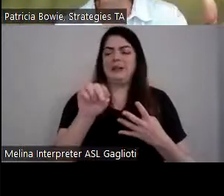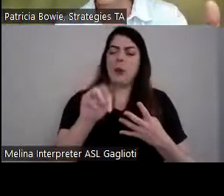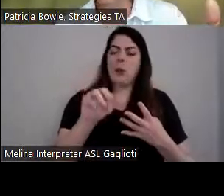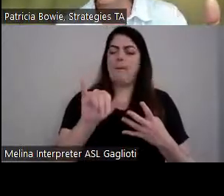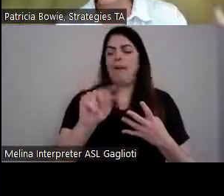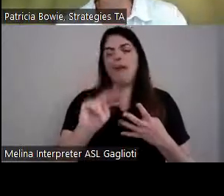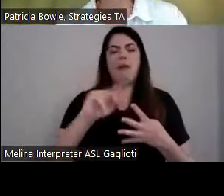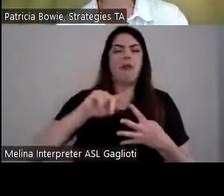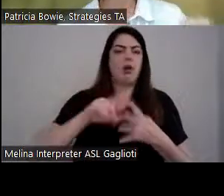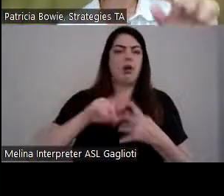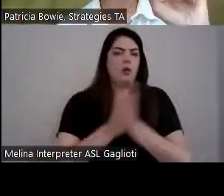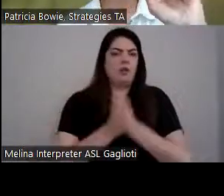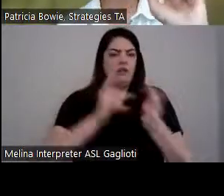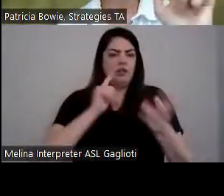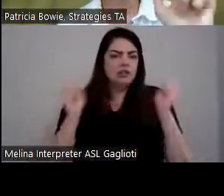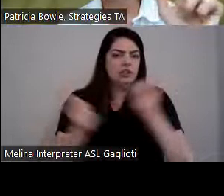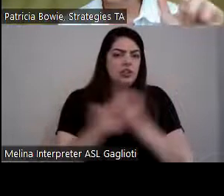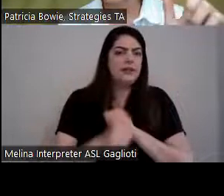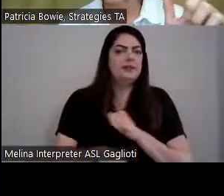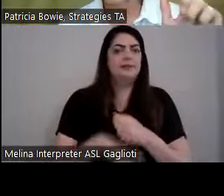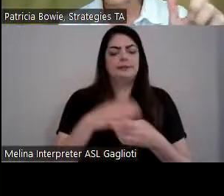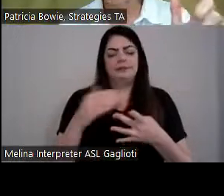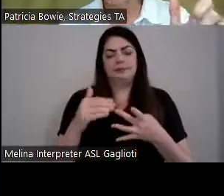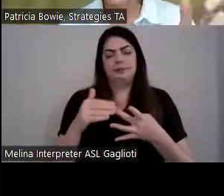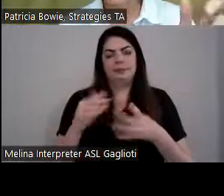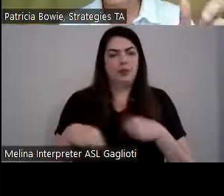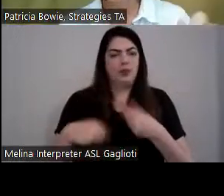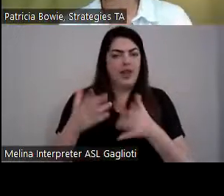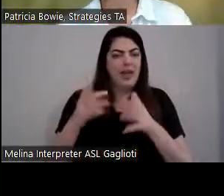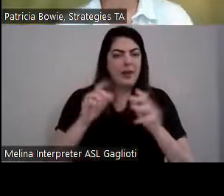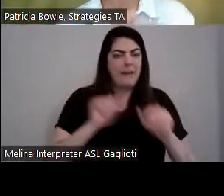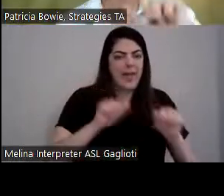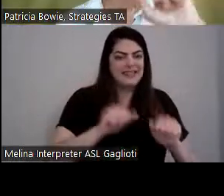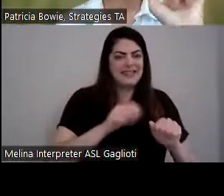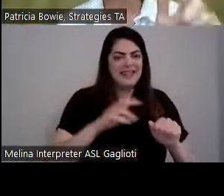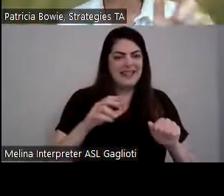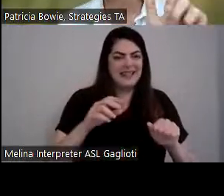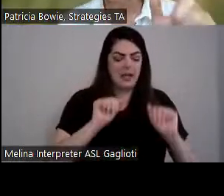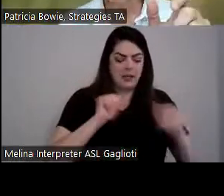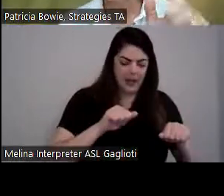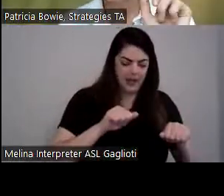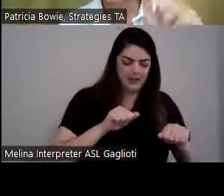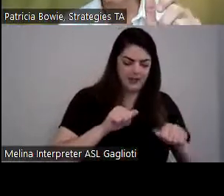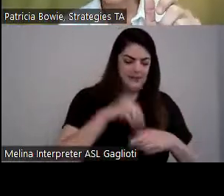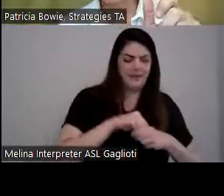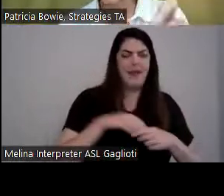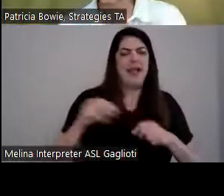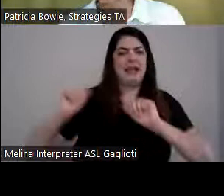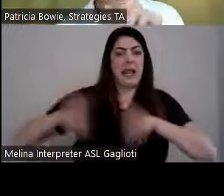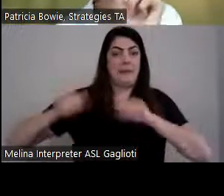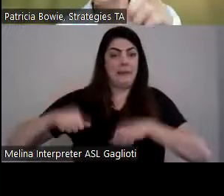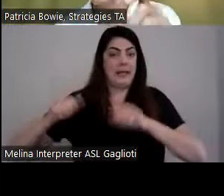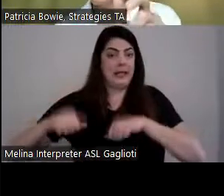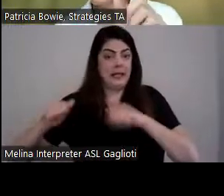it's motivation for change, the provider capacity and capability, right? The system capacity and